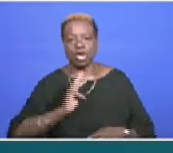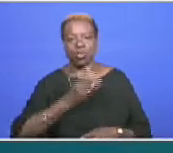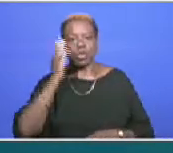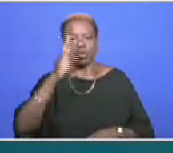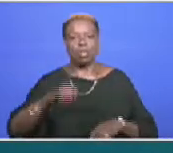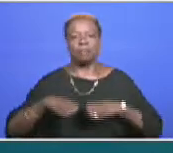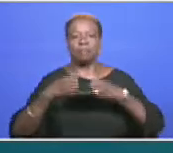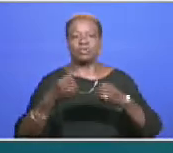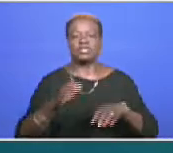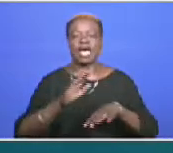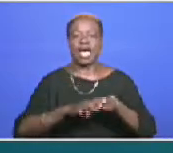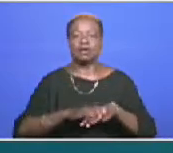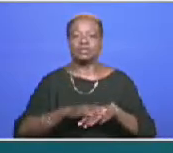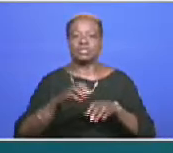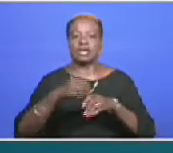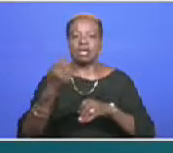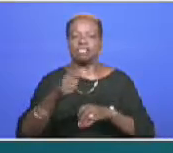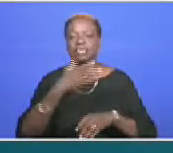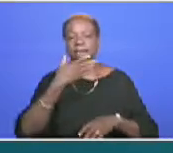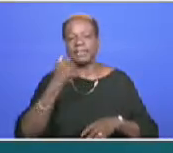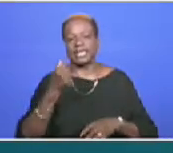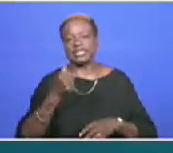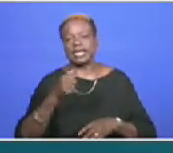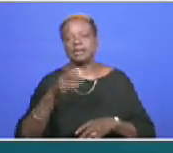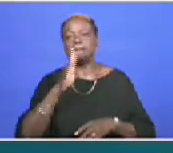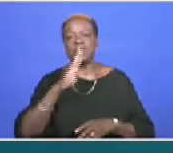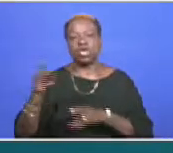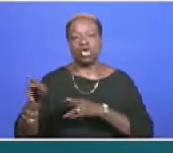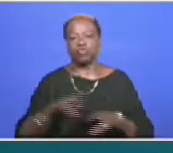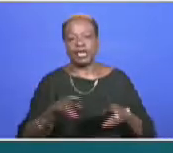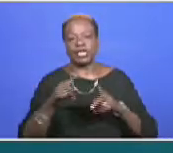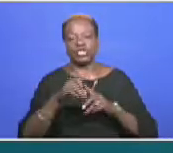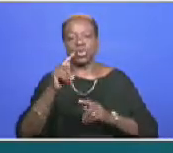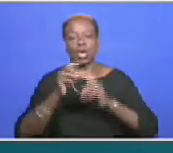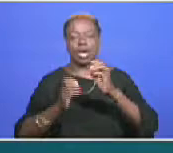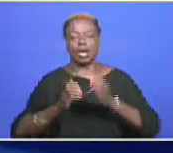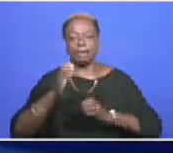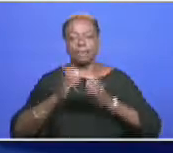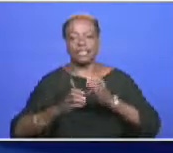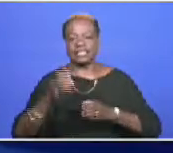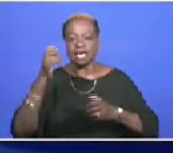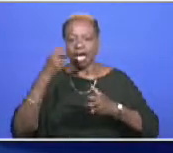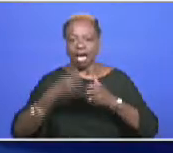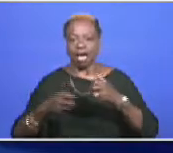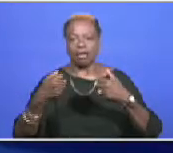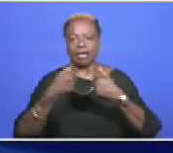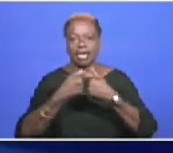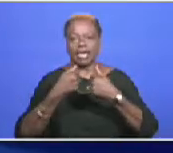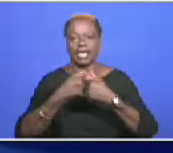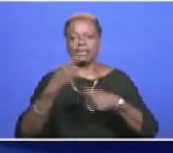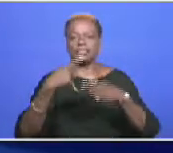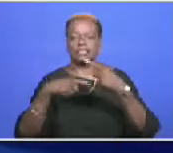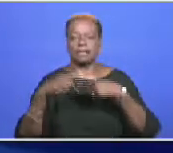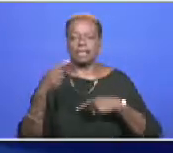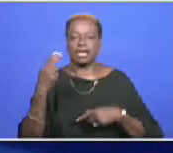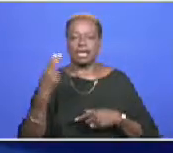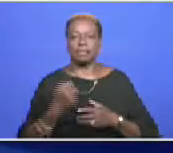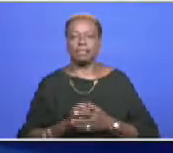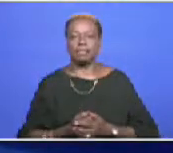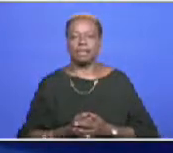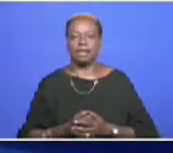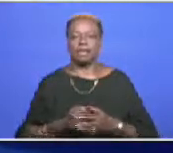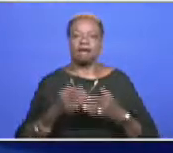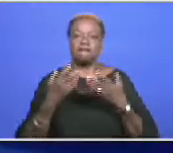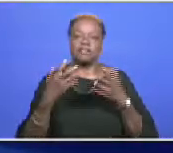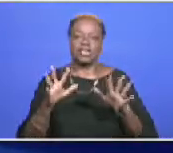together, and be ready to compete. We got some tough teams coming up. After finishing his college eligibility with the Houston